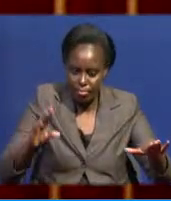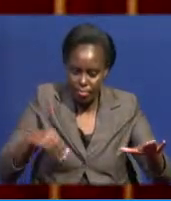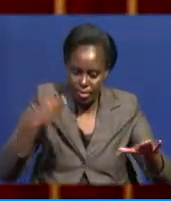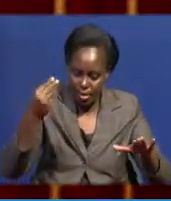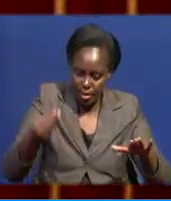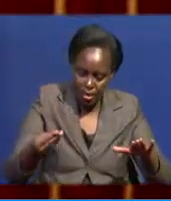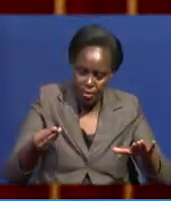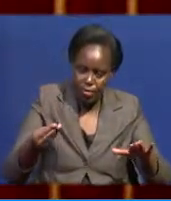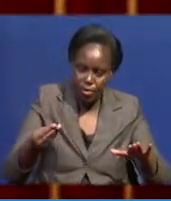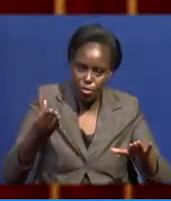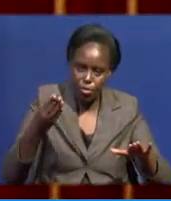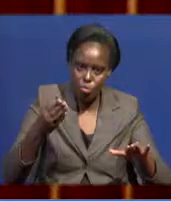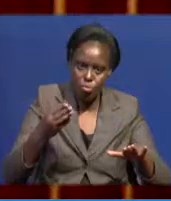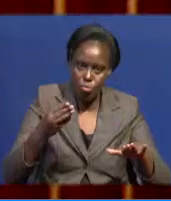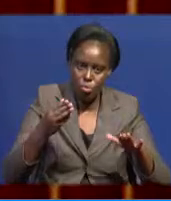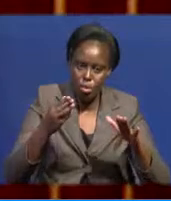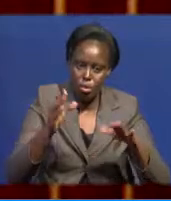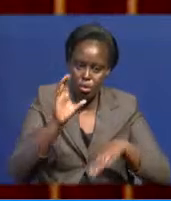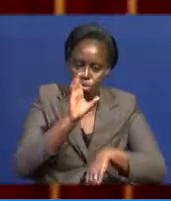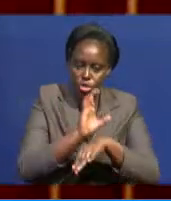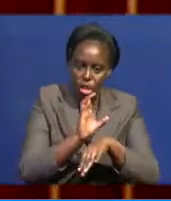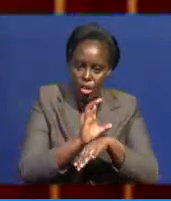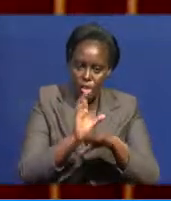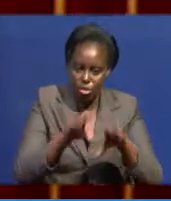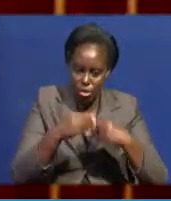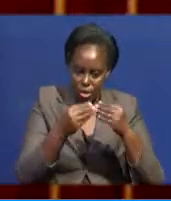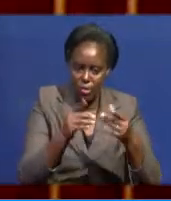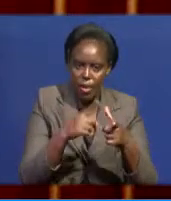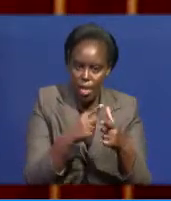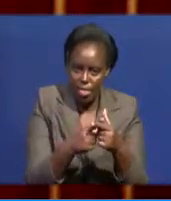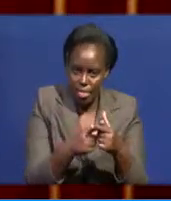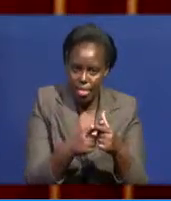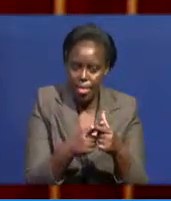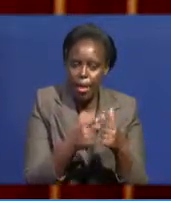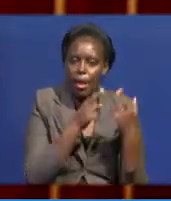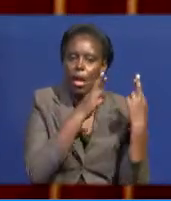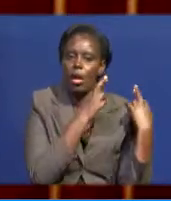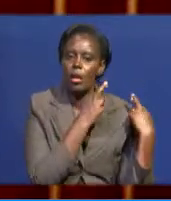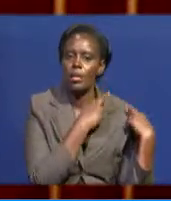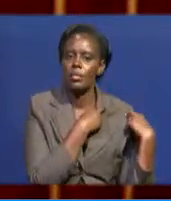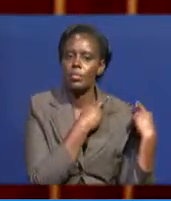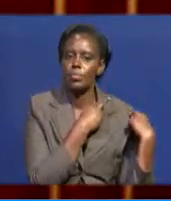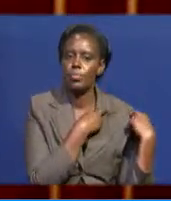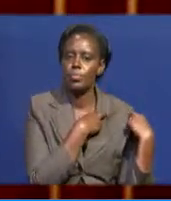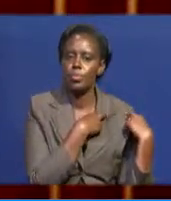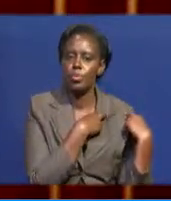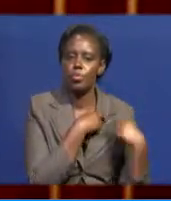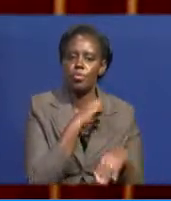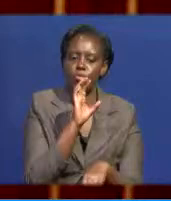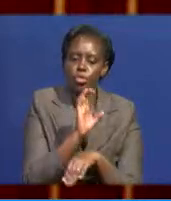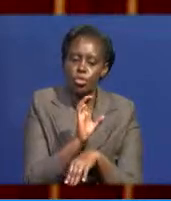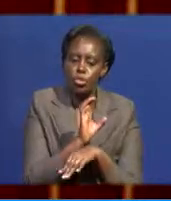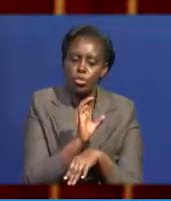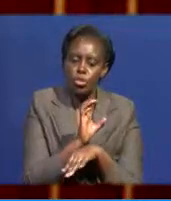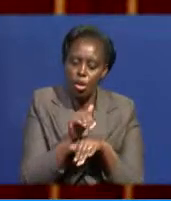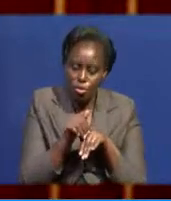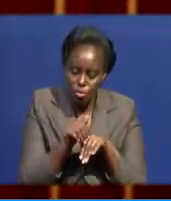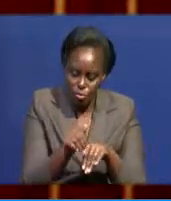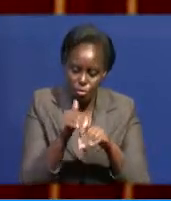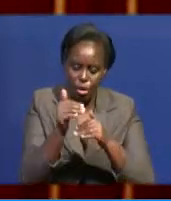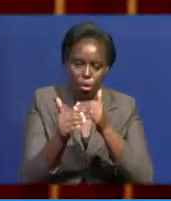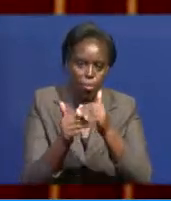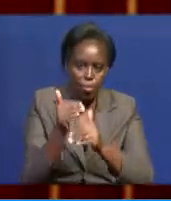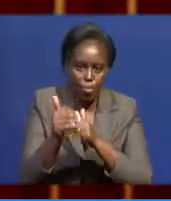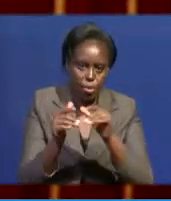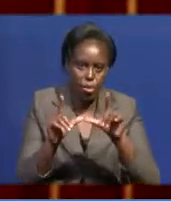allocated to you as a church, then it is the responsibility of the church to take up the